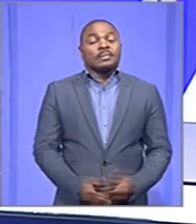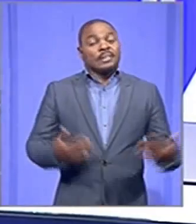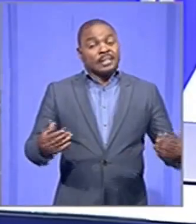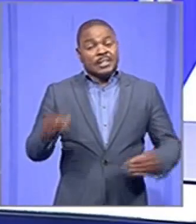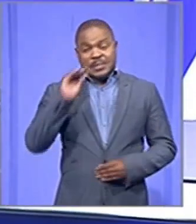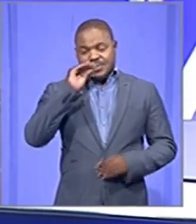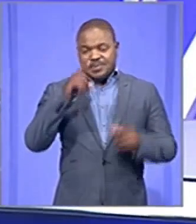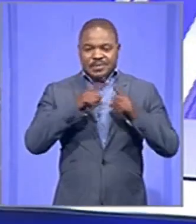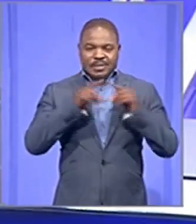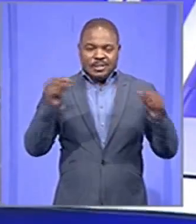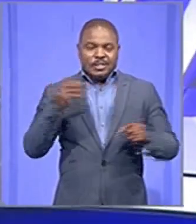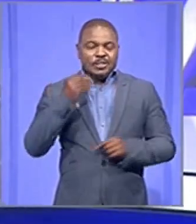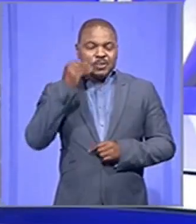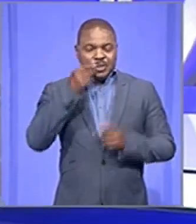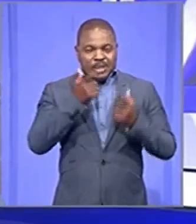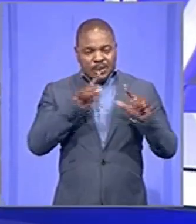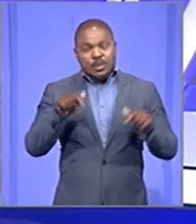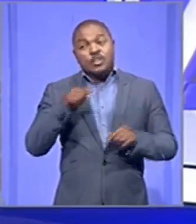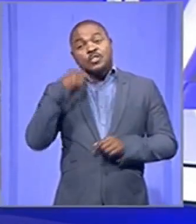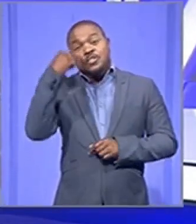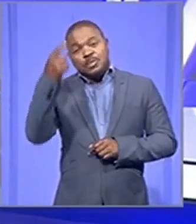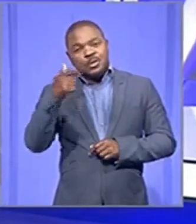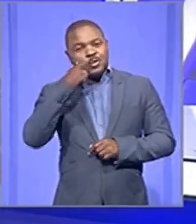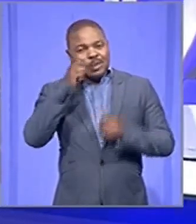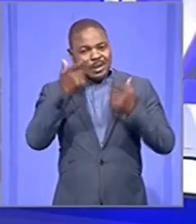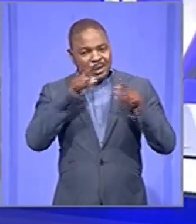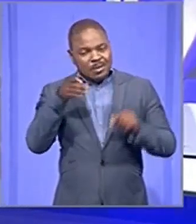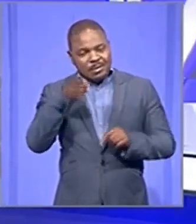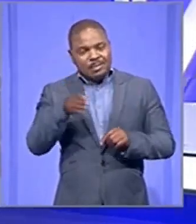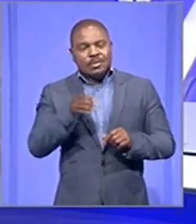di fella mona tsa Sesotho mohi fumana ditaba tsa Setswana hosane ka